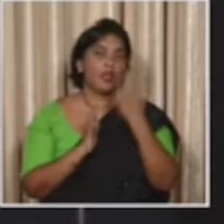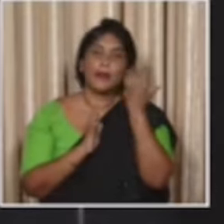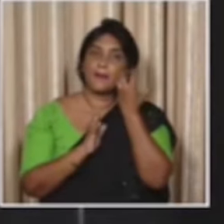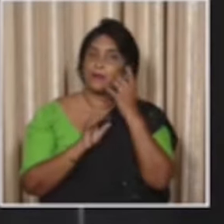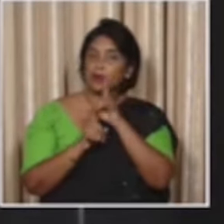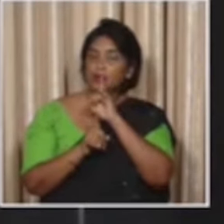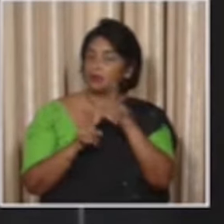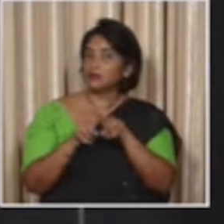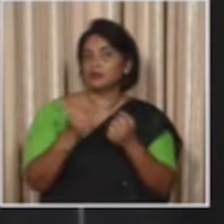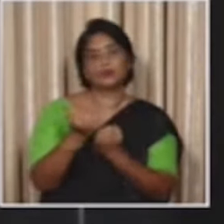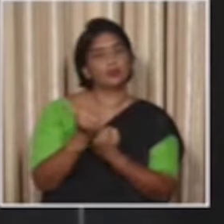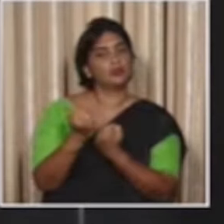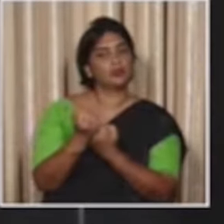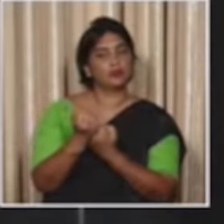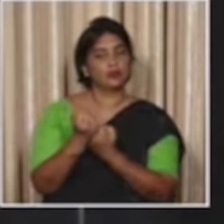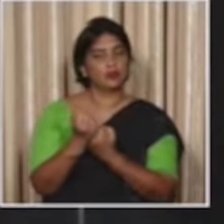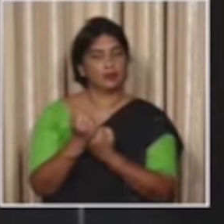to haul up